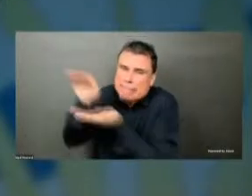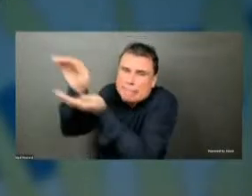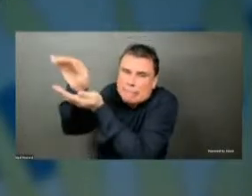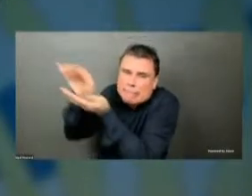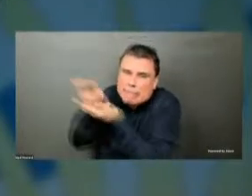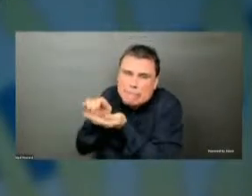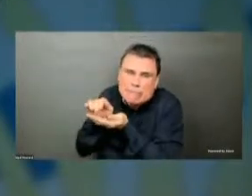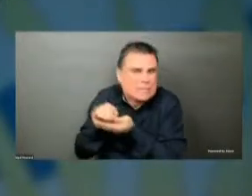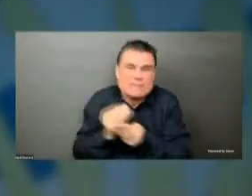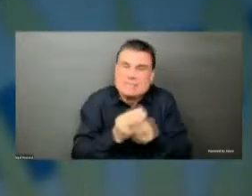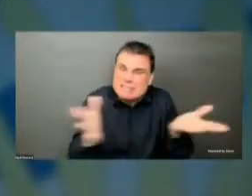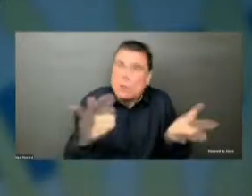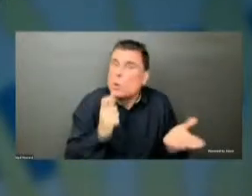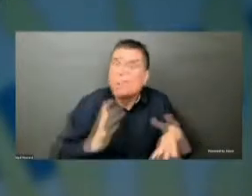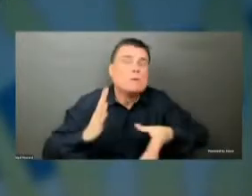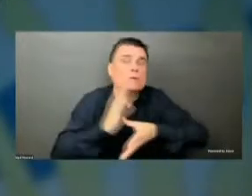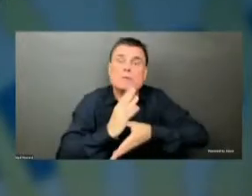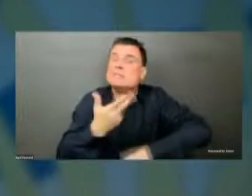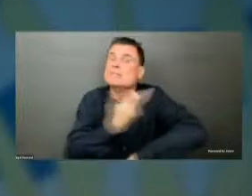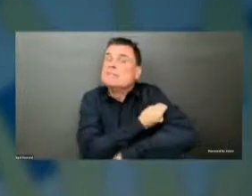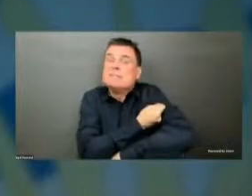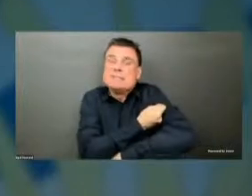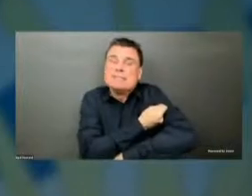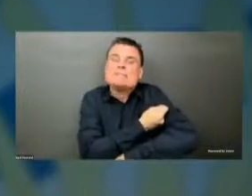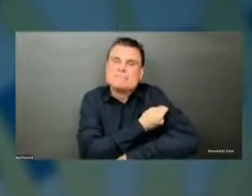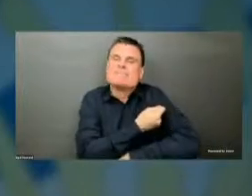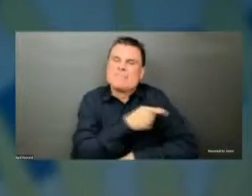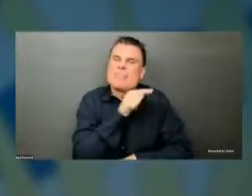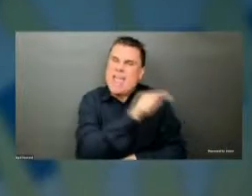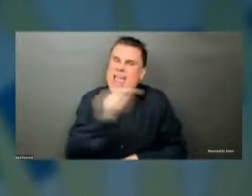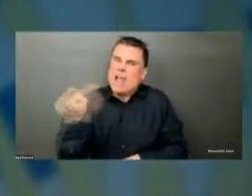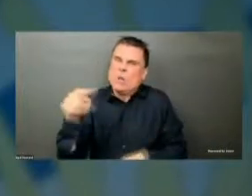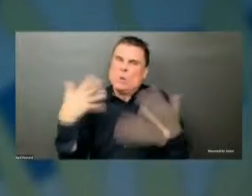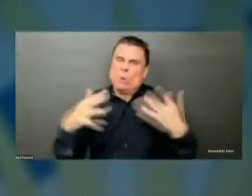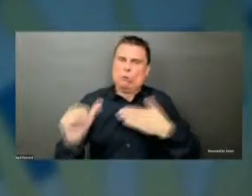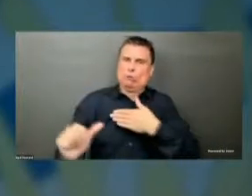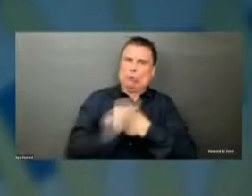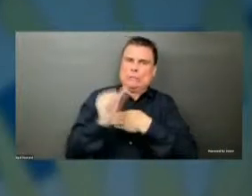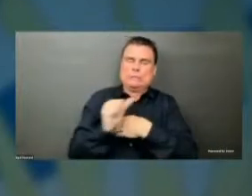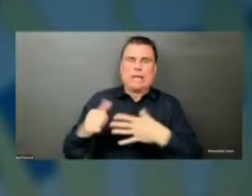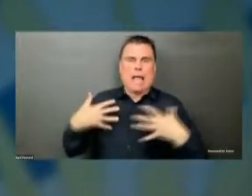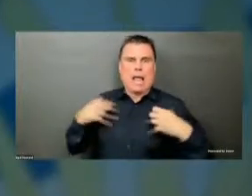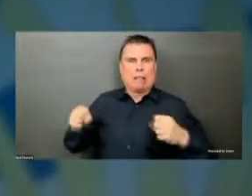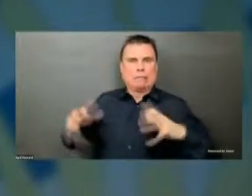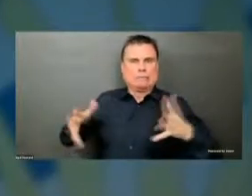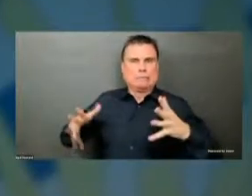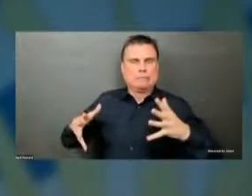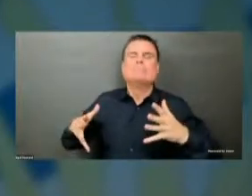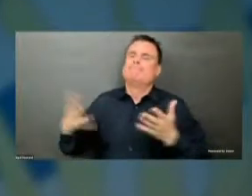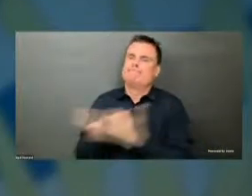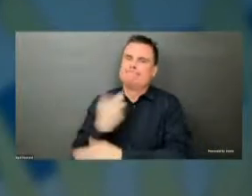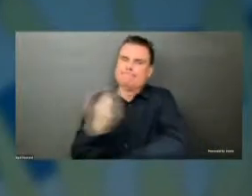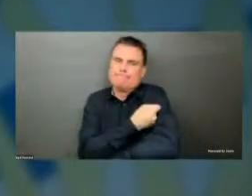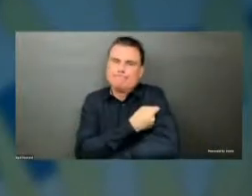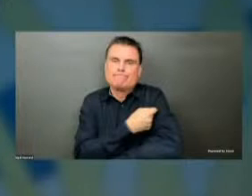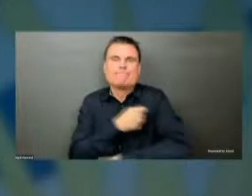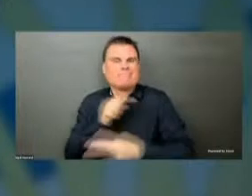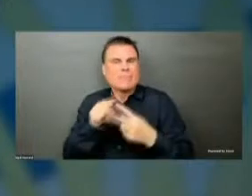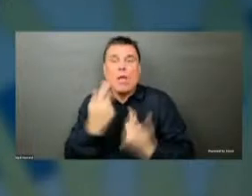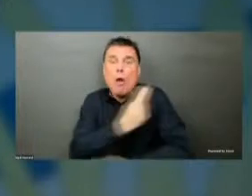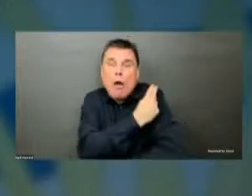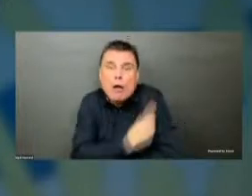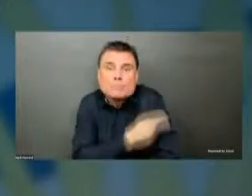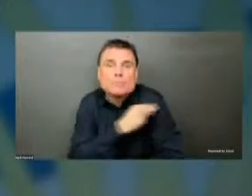hospitalization, of needing ICU care, and of course of dying from COVID-19 is our primary priority. Not only does that